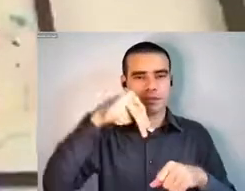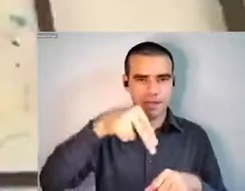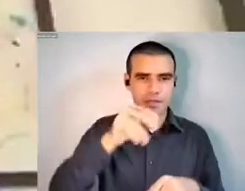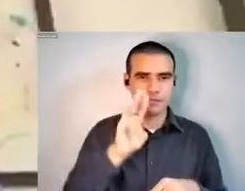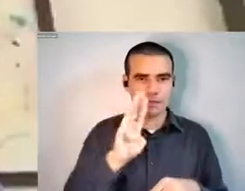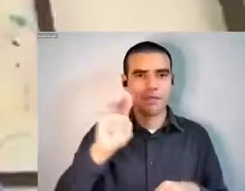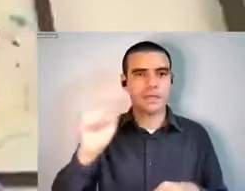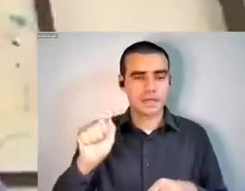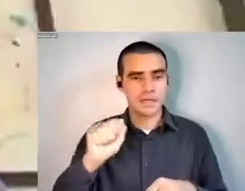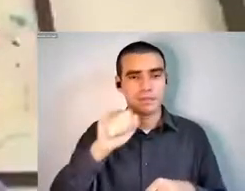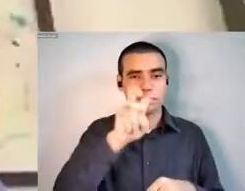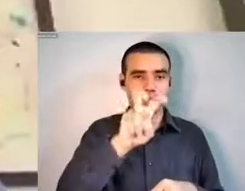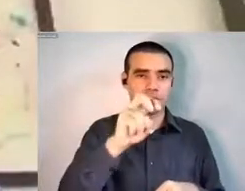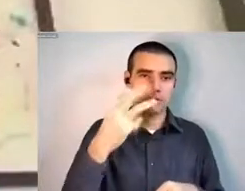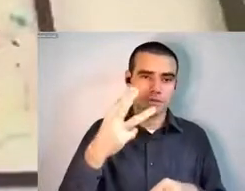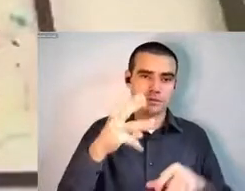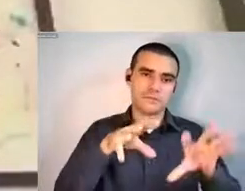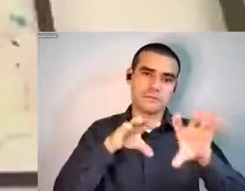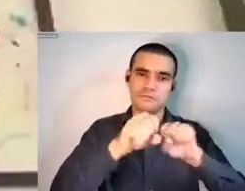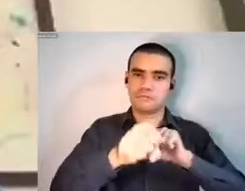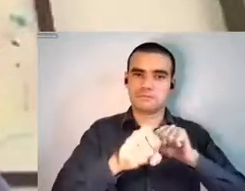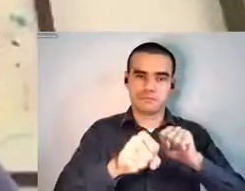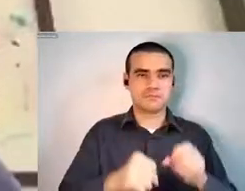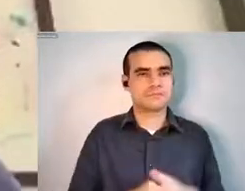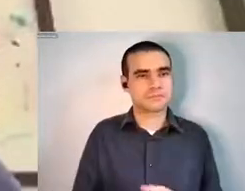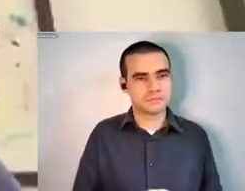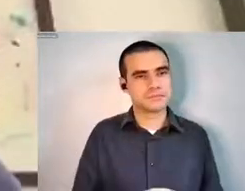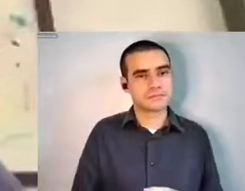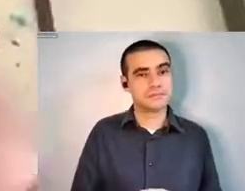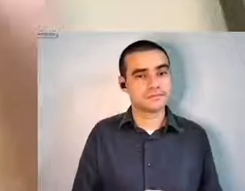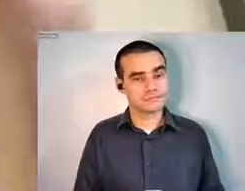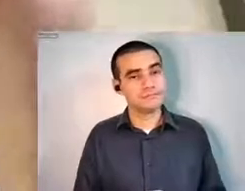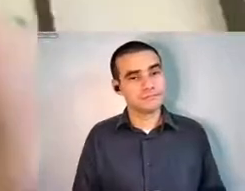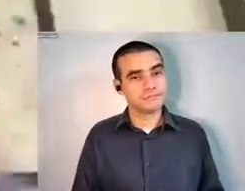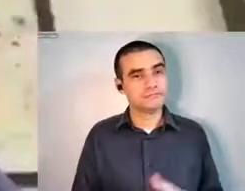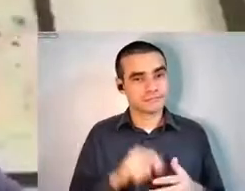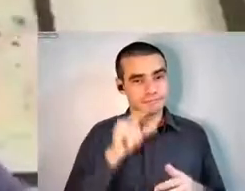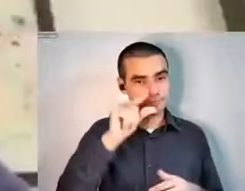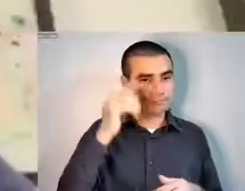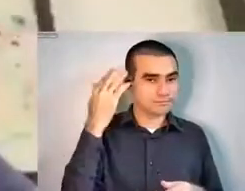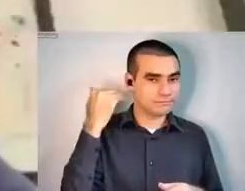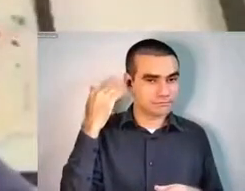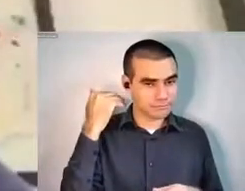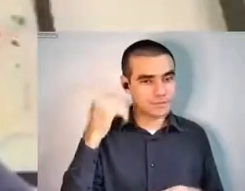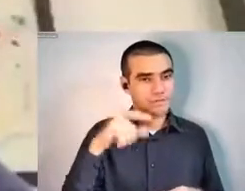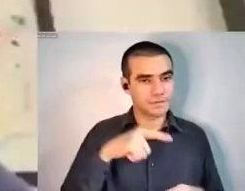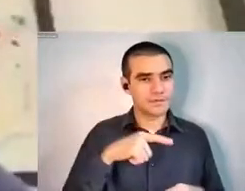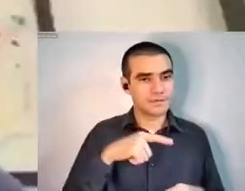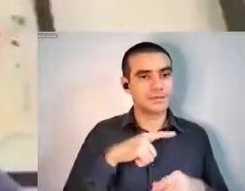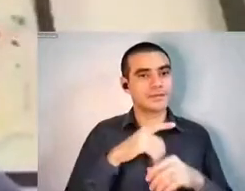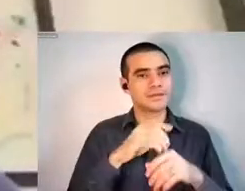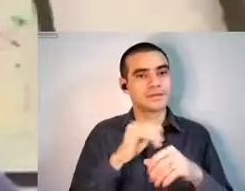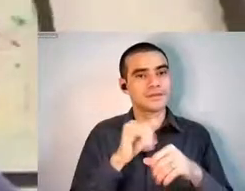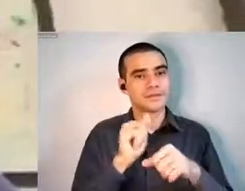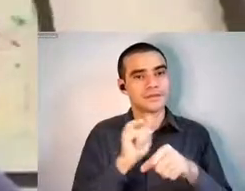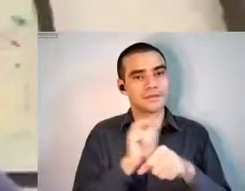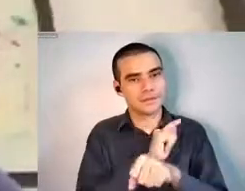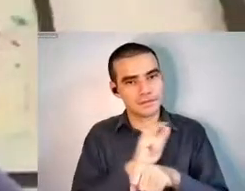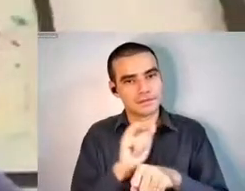graduated 53 graduates. So recently, being incorporated in